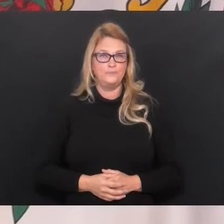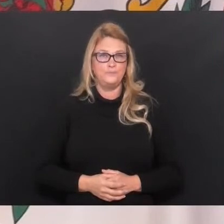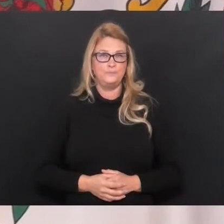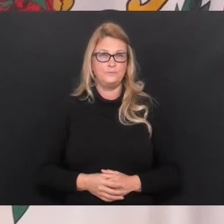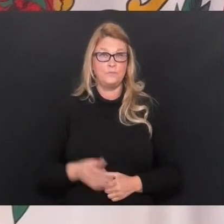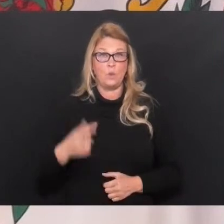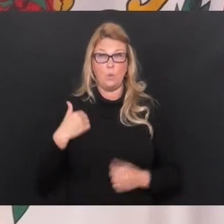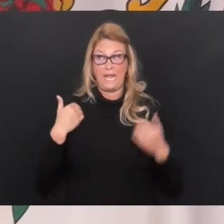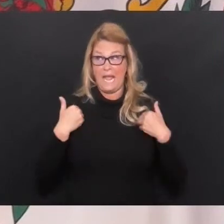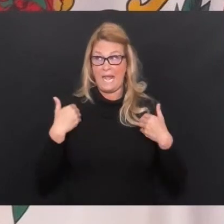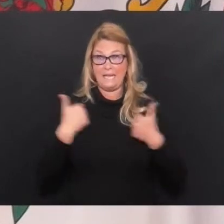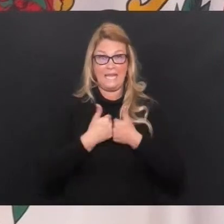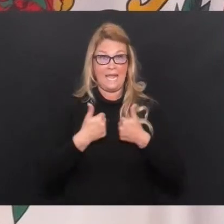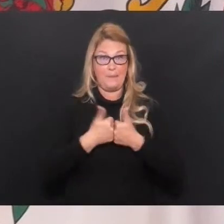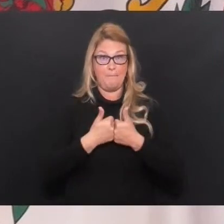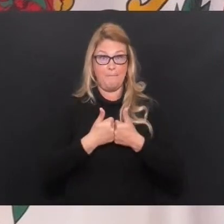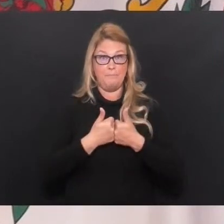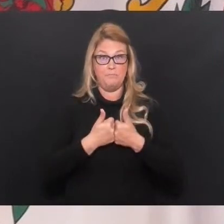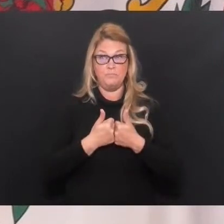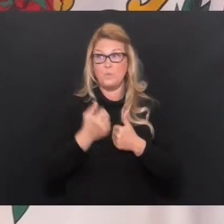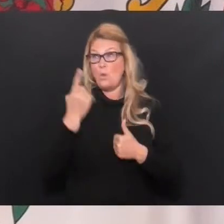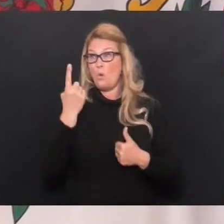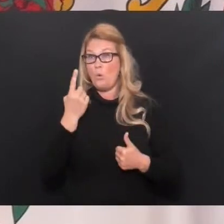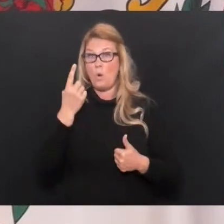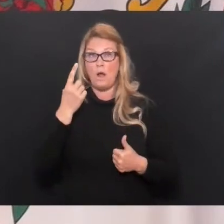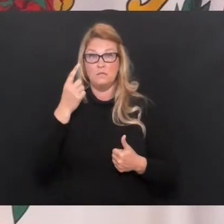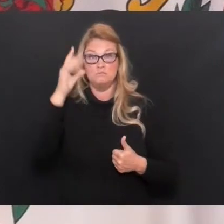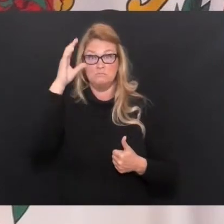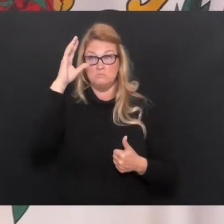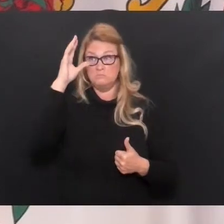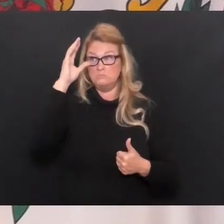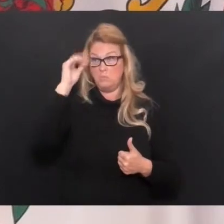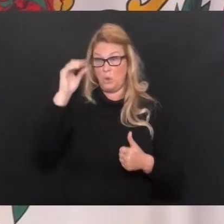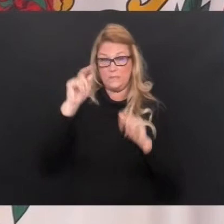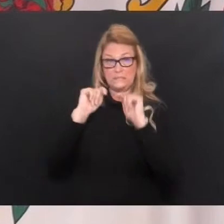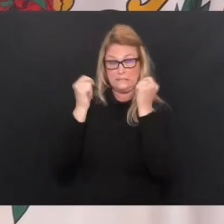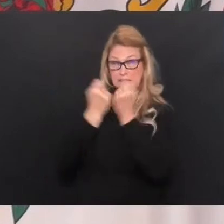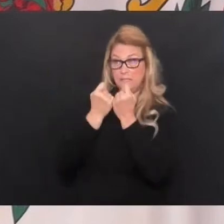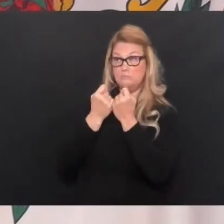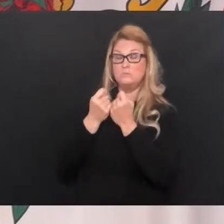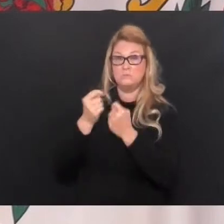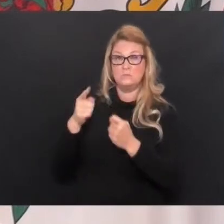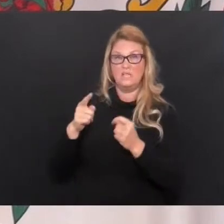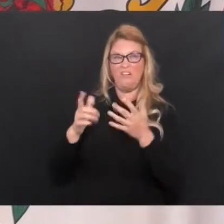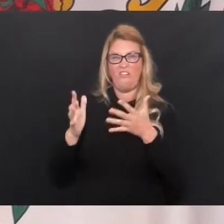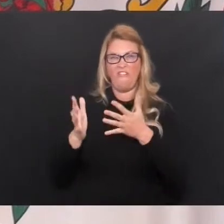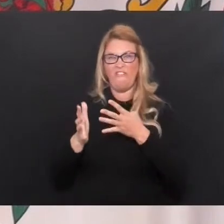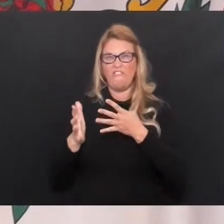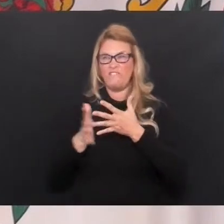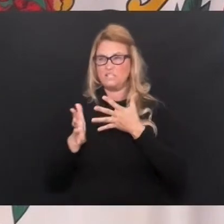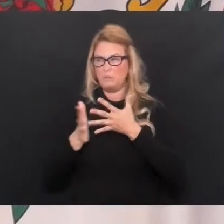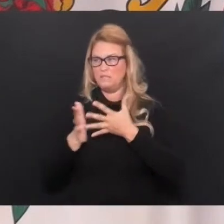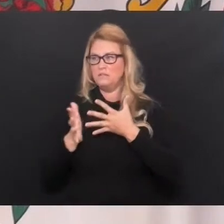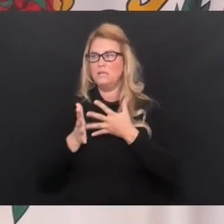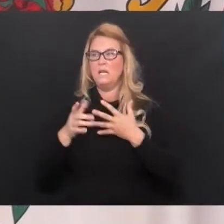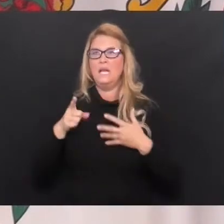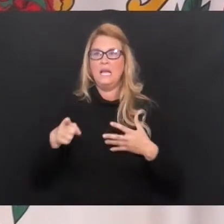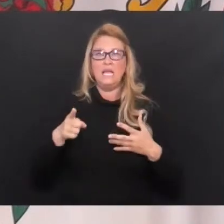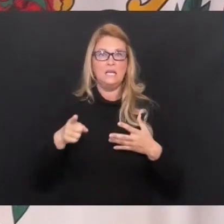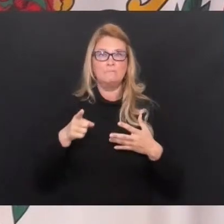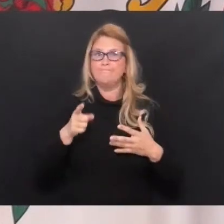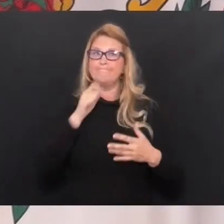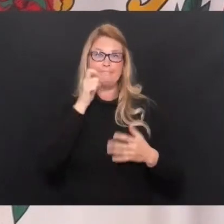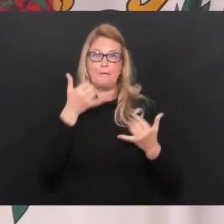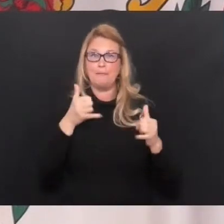played a game. One of the kids on our team that's a freshman that didn't, you know, the game was very, very close, and she didn't get in the